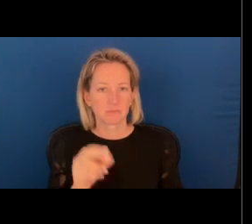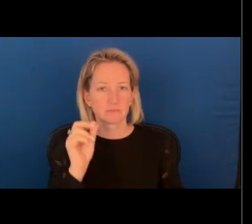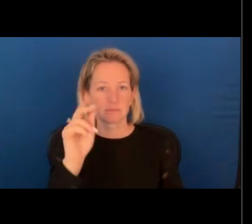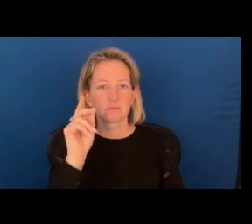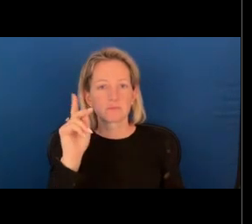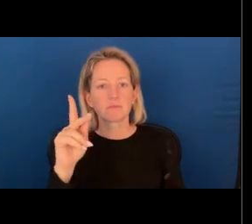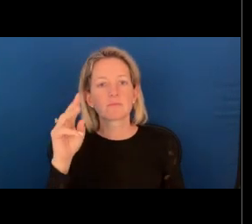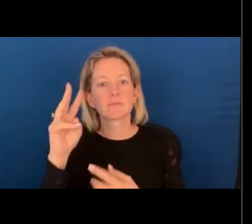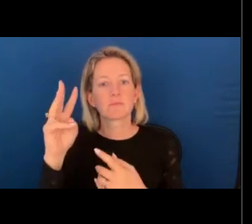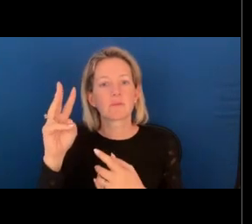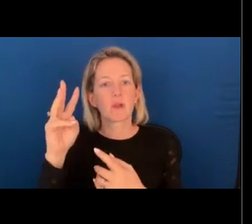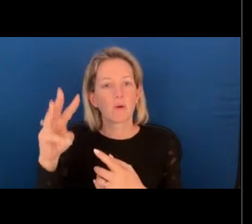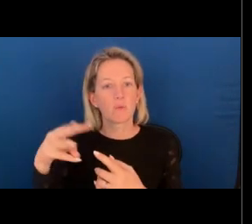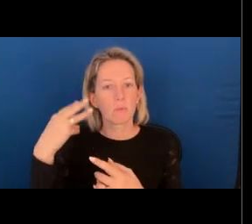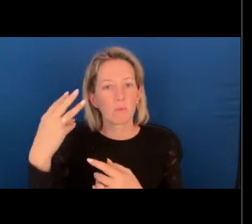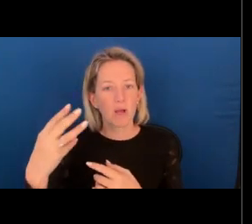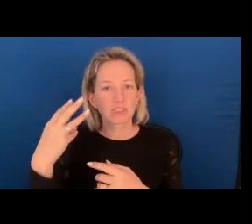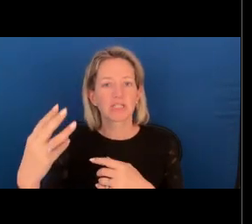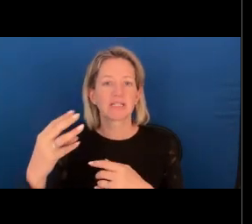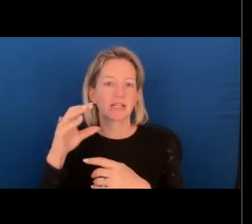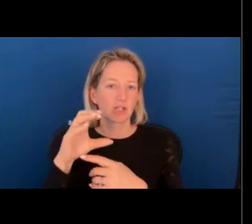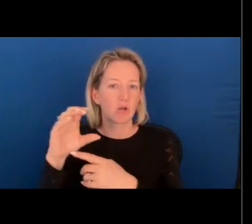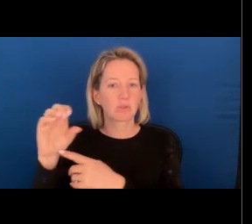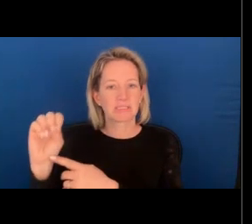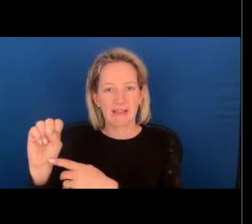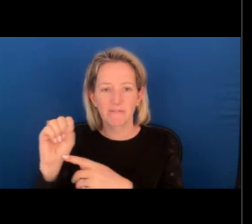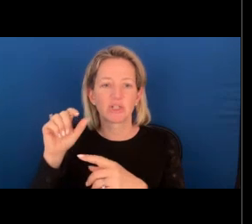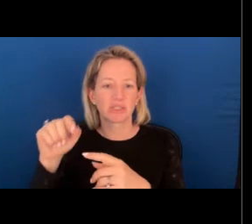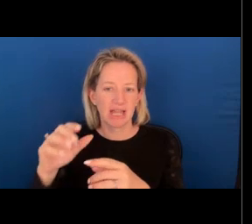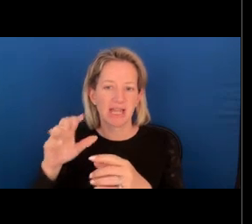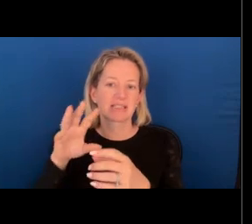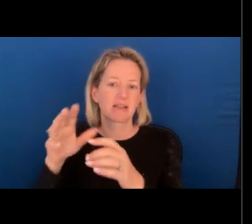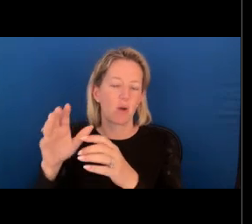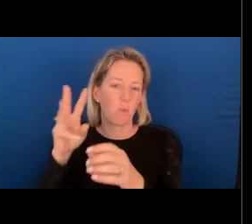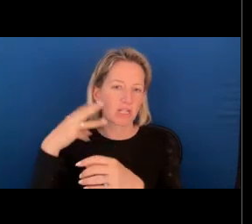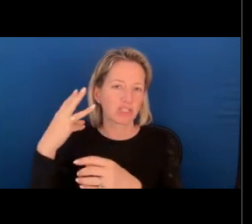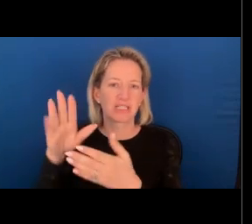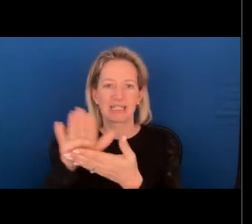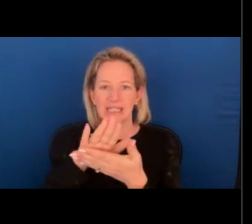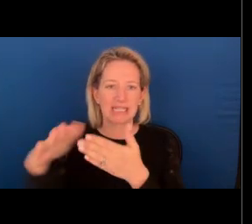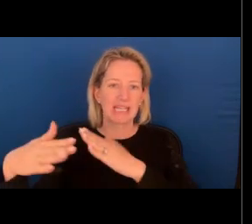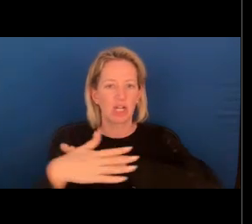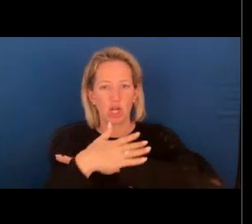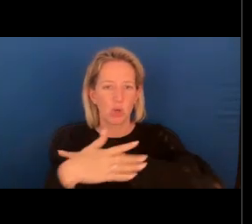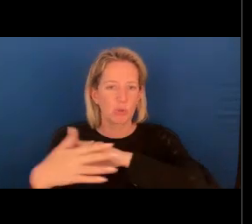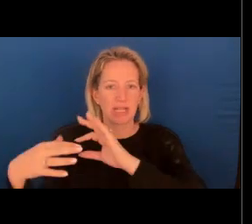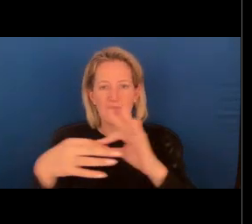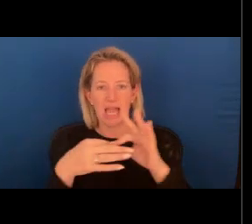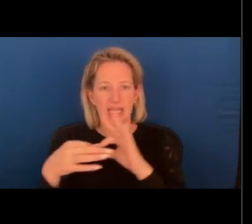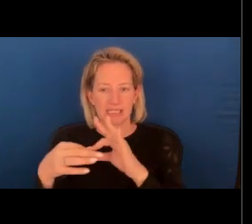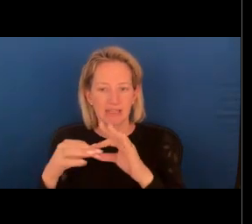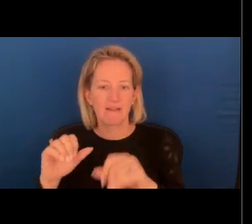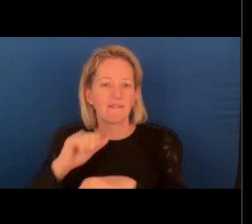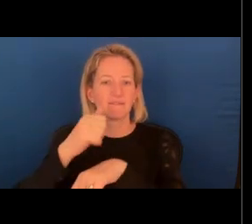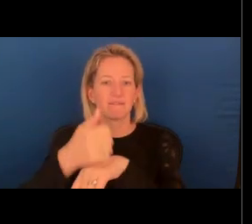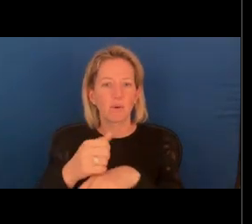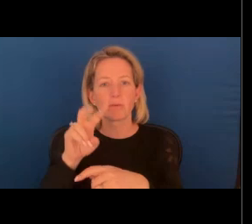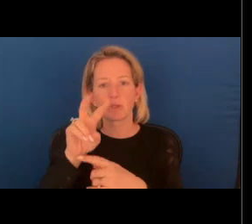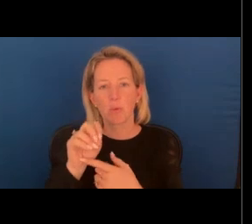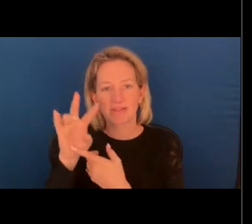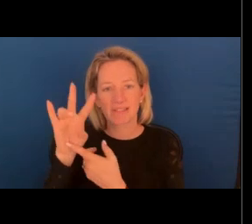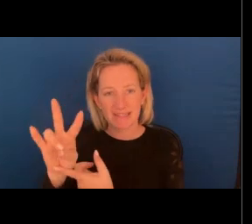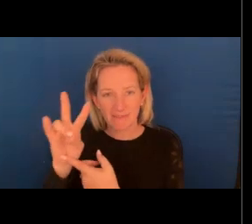is a program of the Washington Clean Coast Alliance, and we were formed in 2007 to coordinate marine